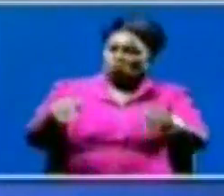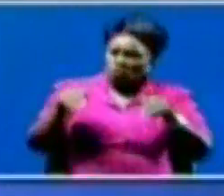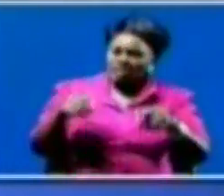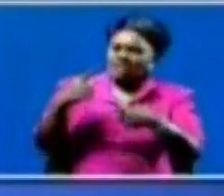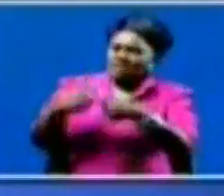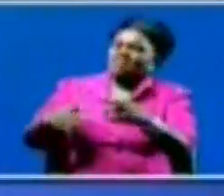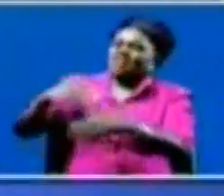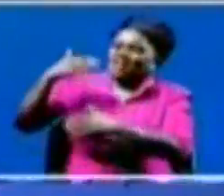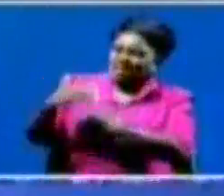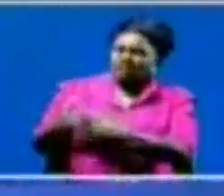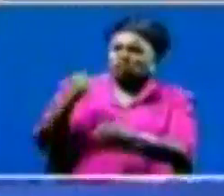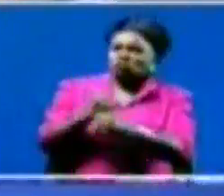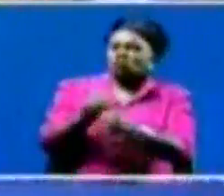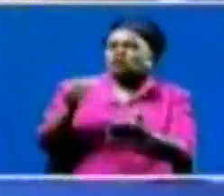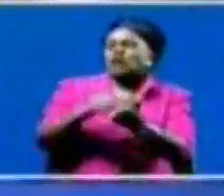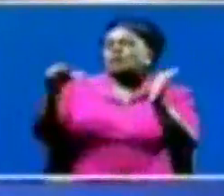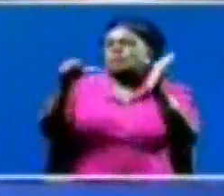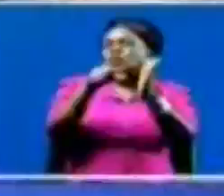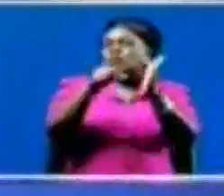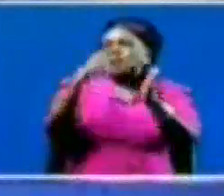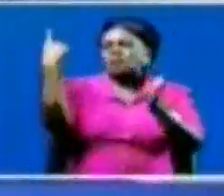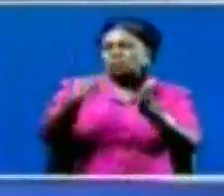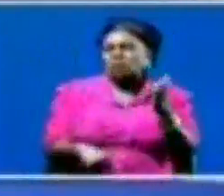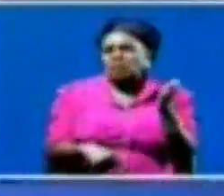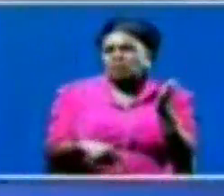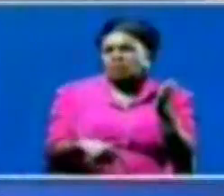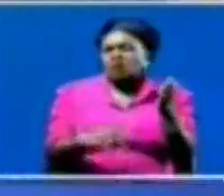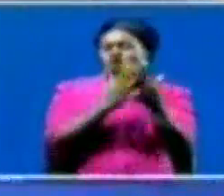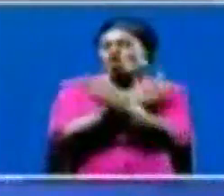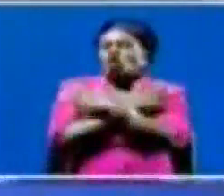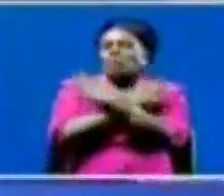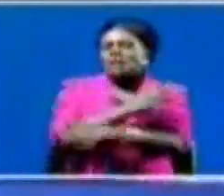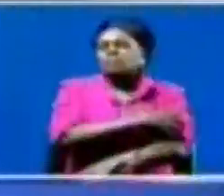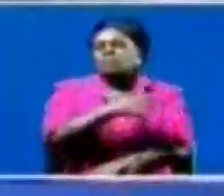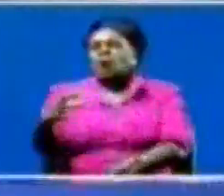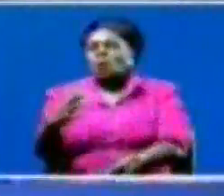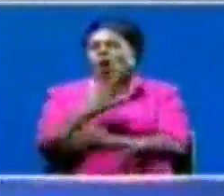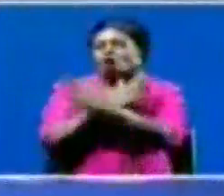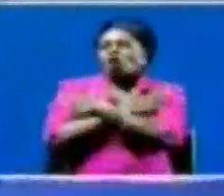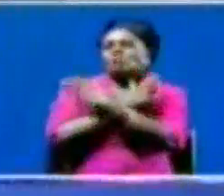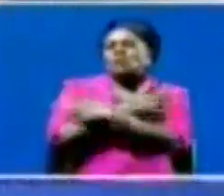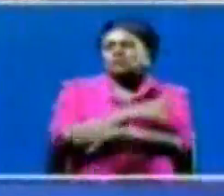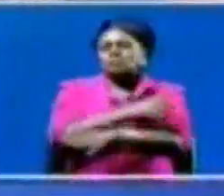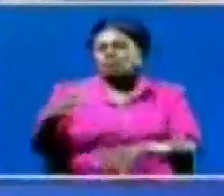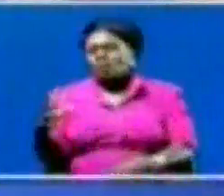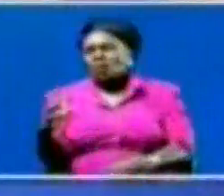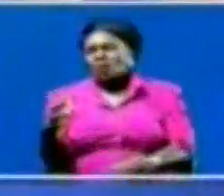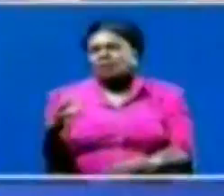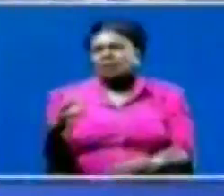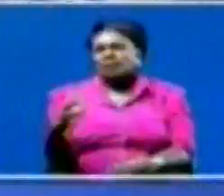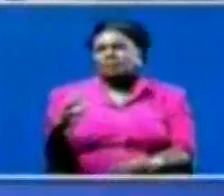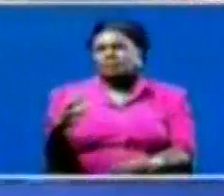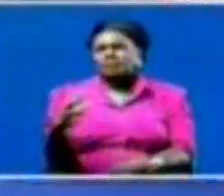next year to redo the same thing. What is the bone of contention here? Comrades power! Power! Comrades power! Power! Comrades tibim! Tibim! Comrades